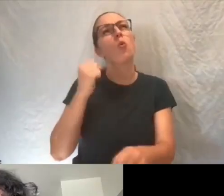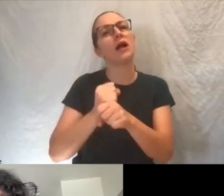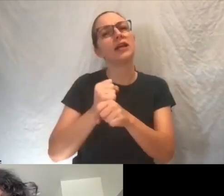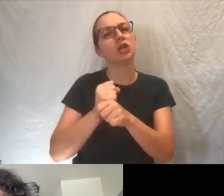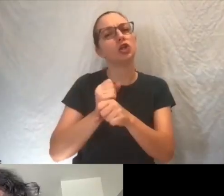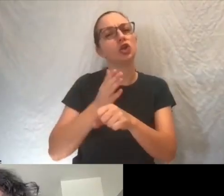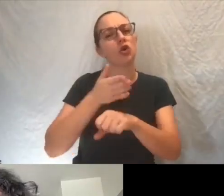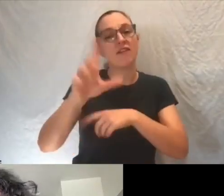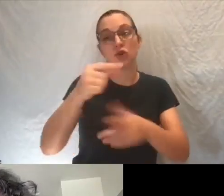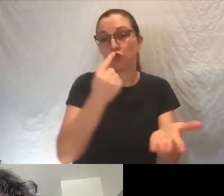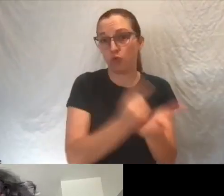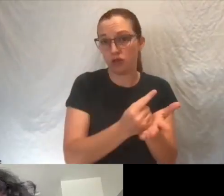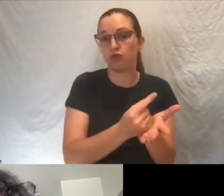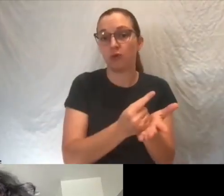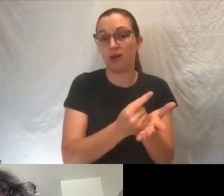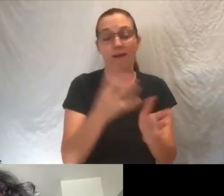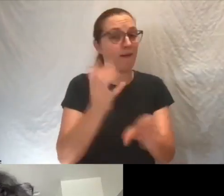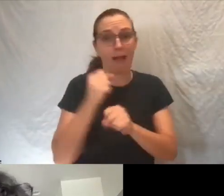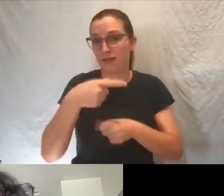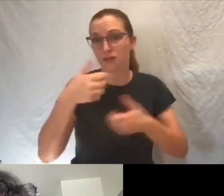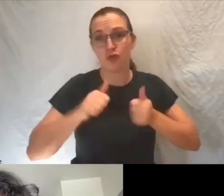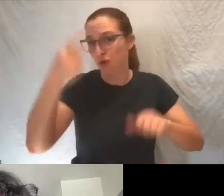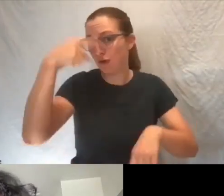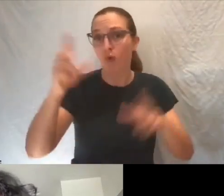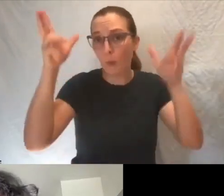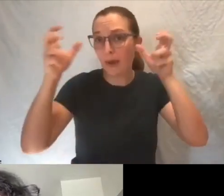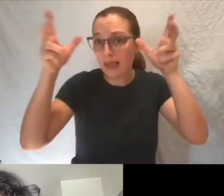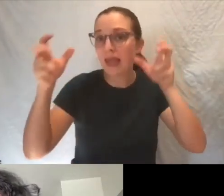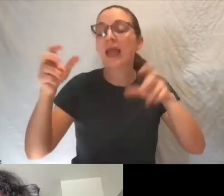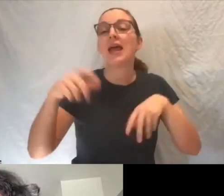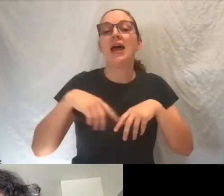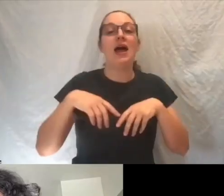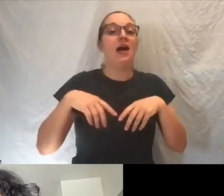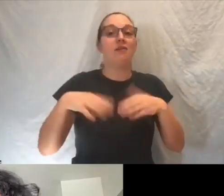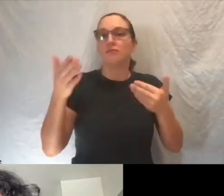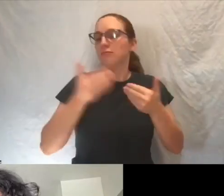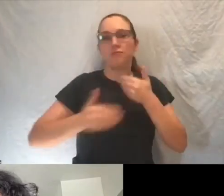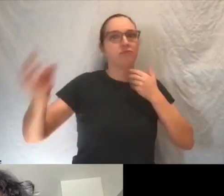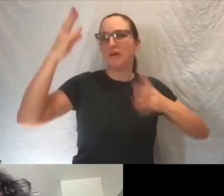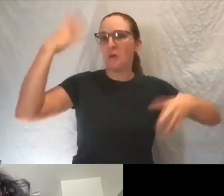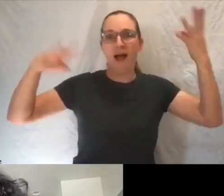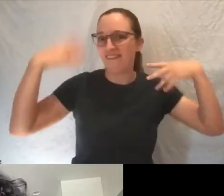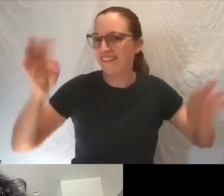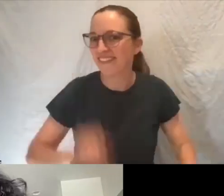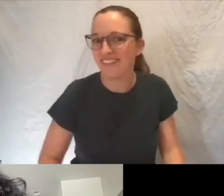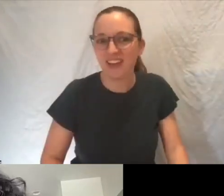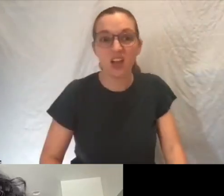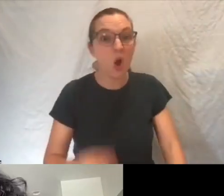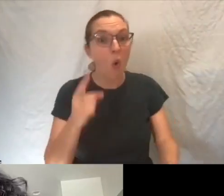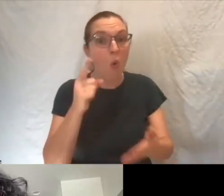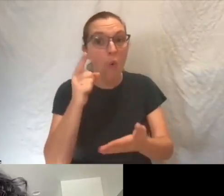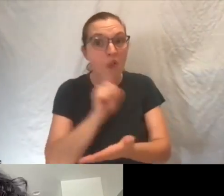is when I got the audition for Wicked, and it's been wild ever since. It was a week after